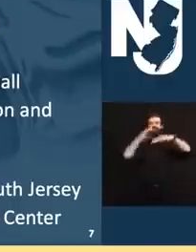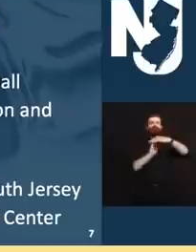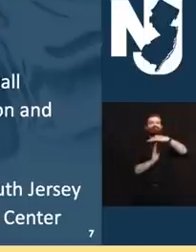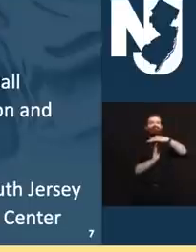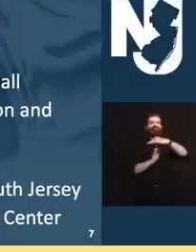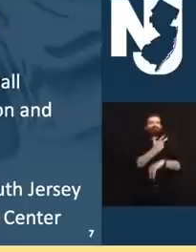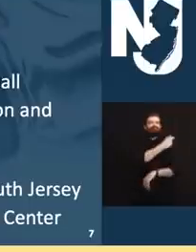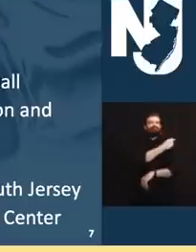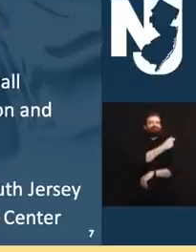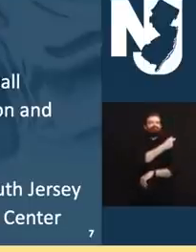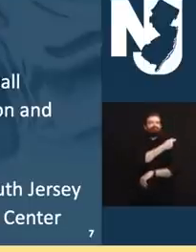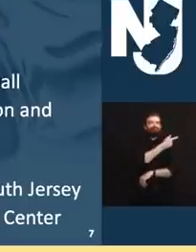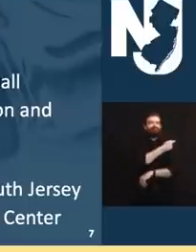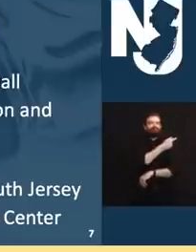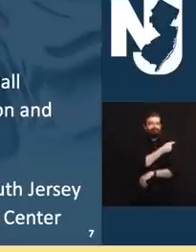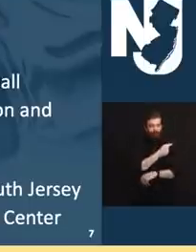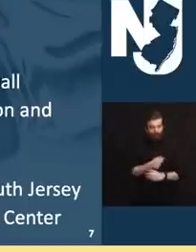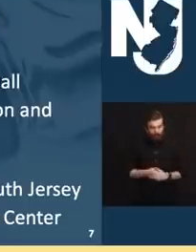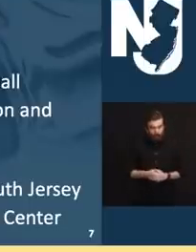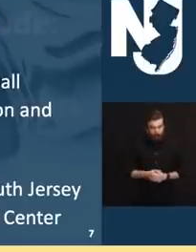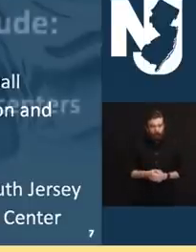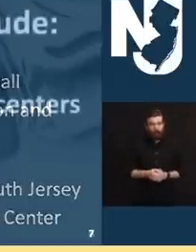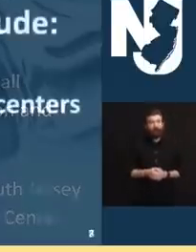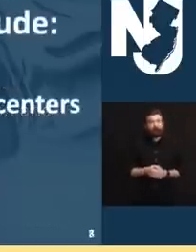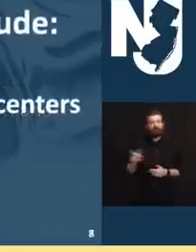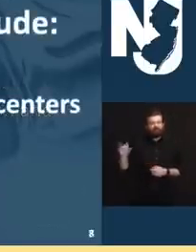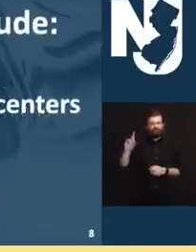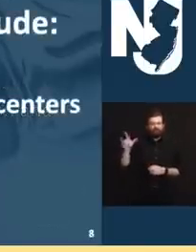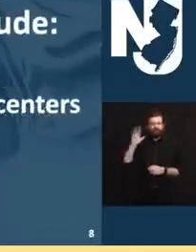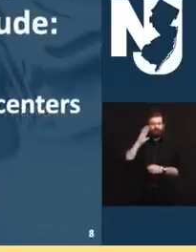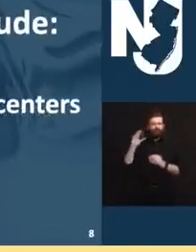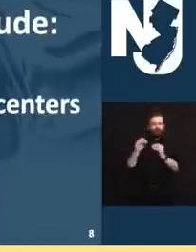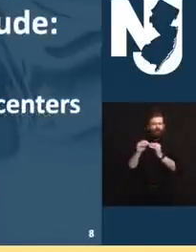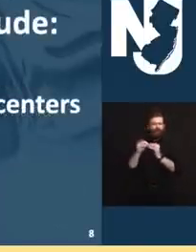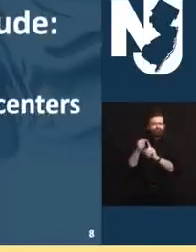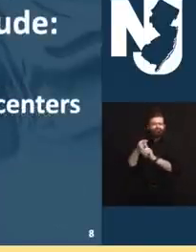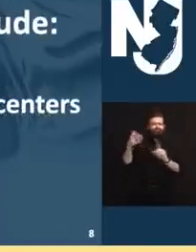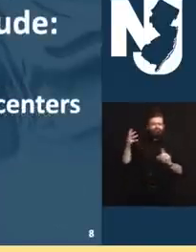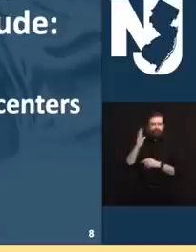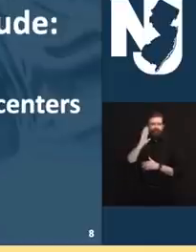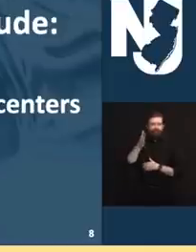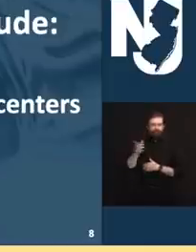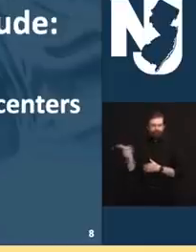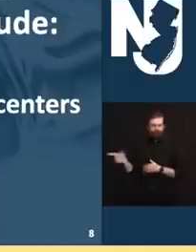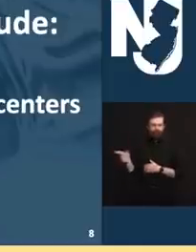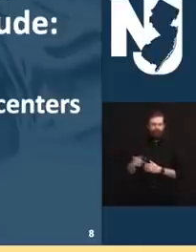into these mega sites and beyond. So we can go beyond this. We're also